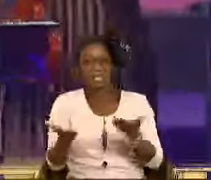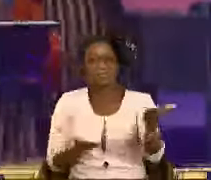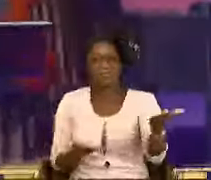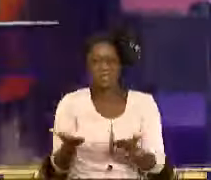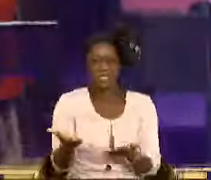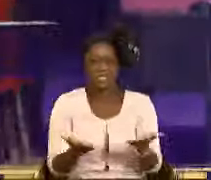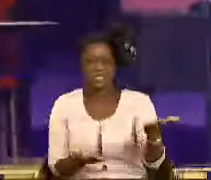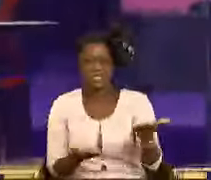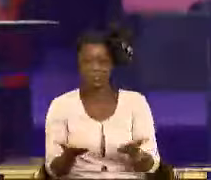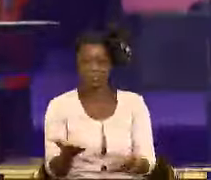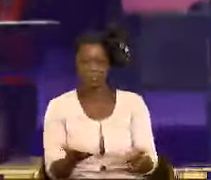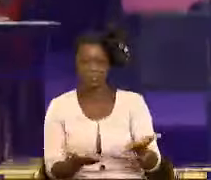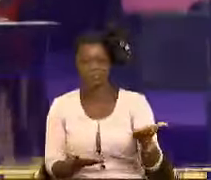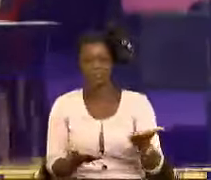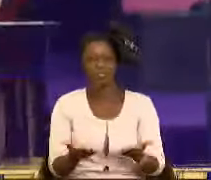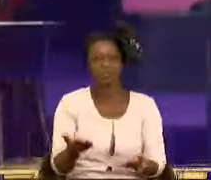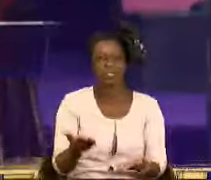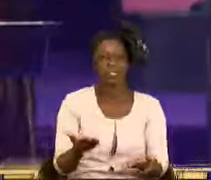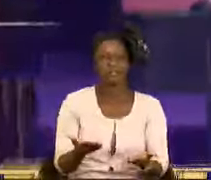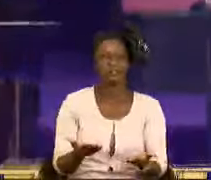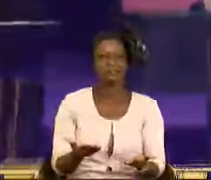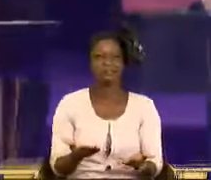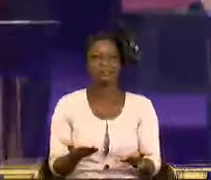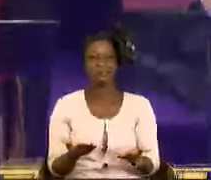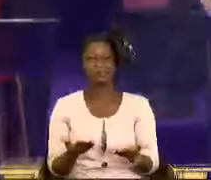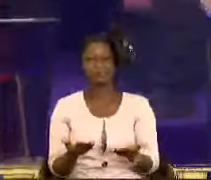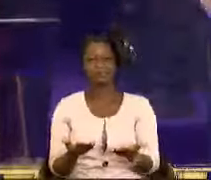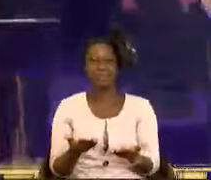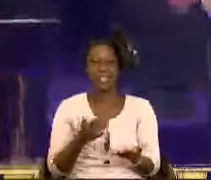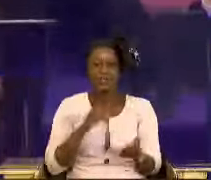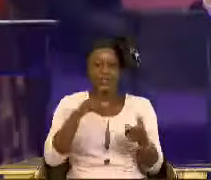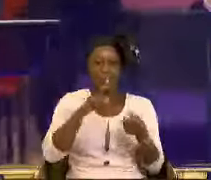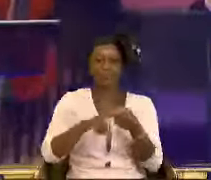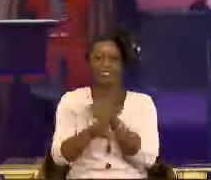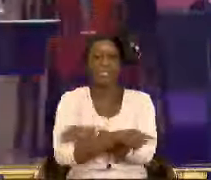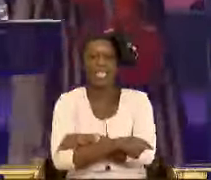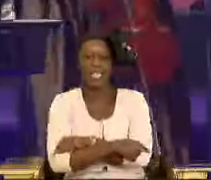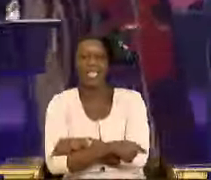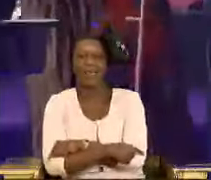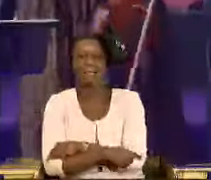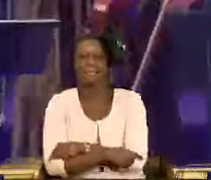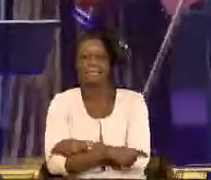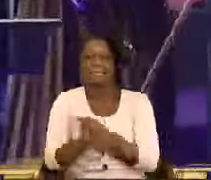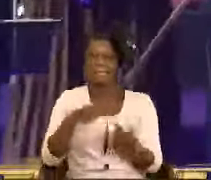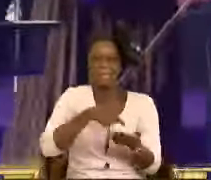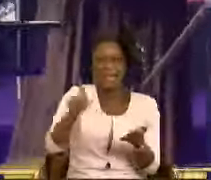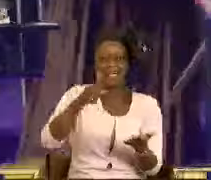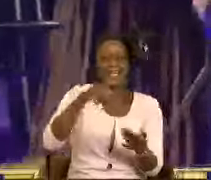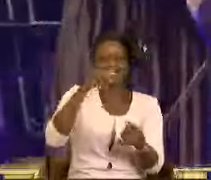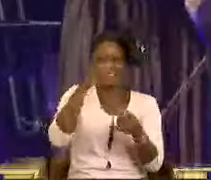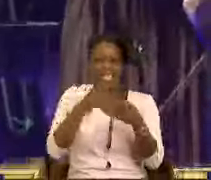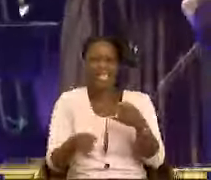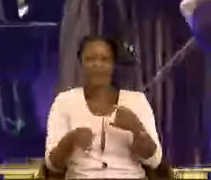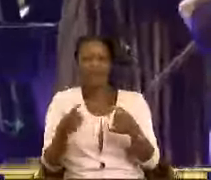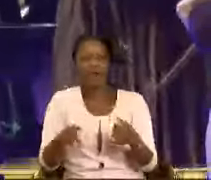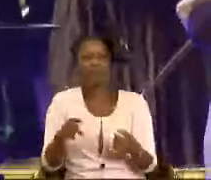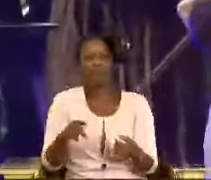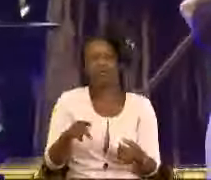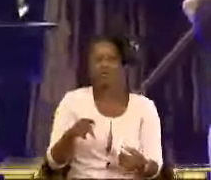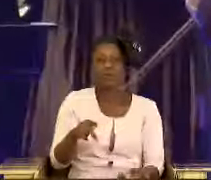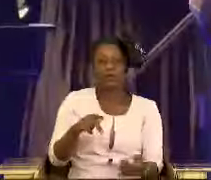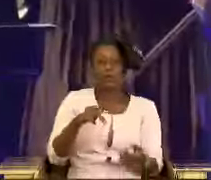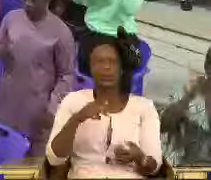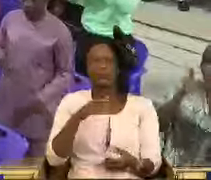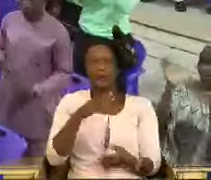participated in the 70 days prayer and fasting program today marks the end of this program can I have a